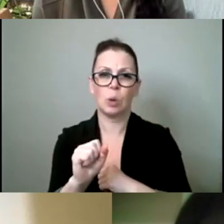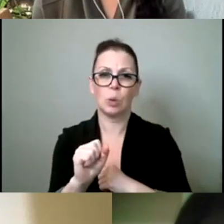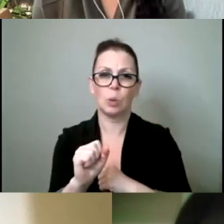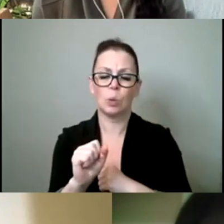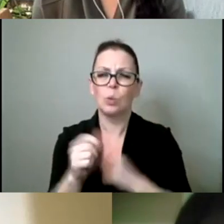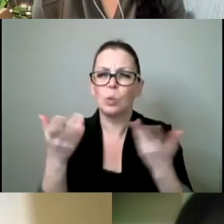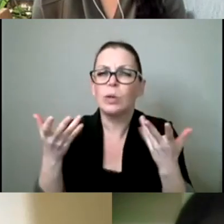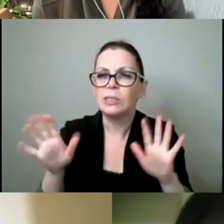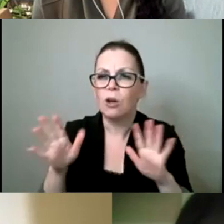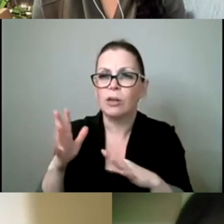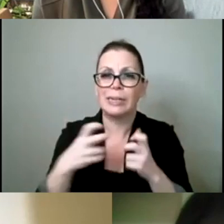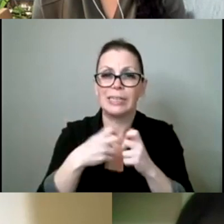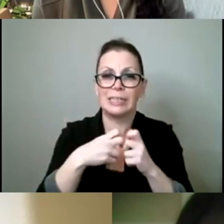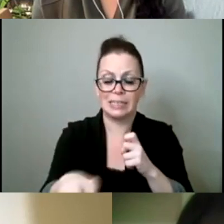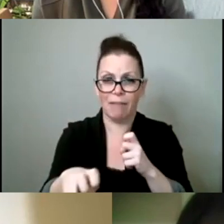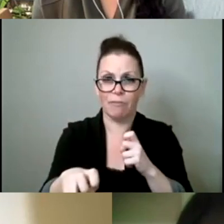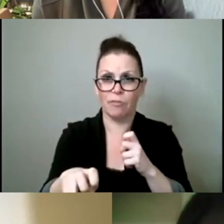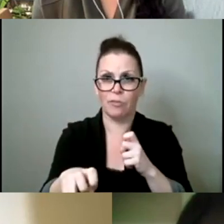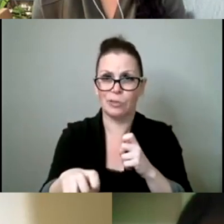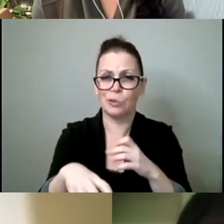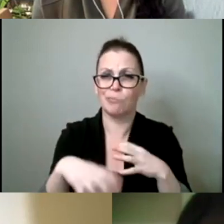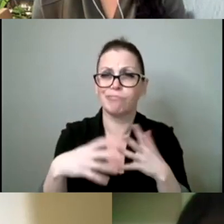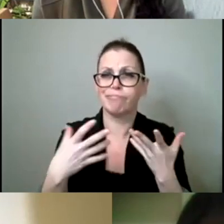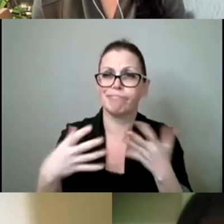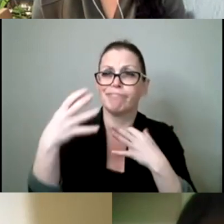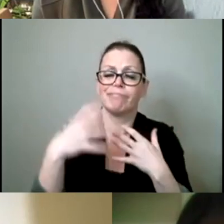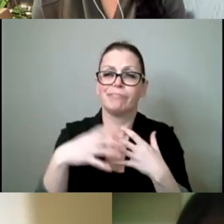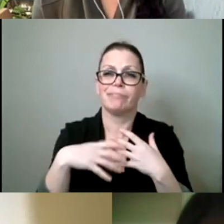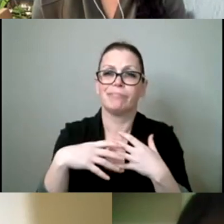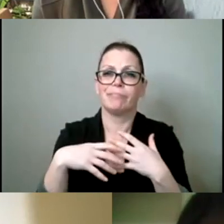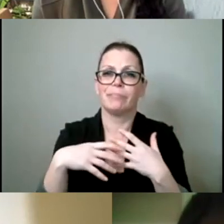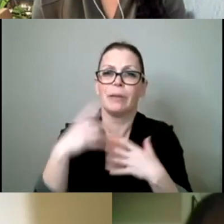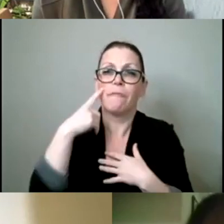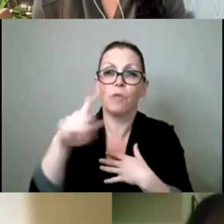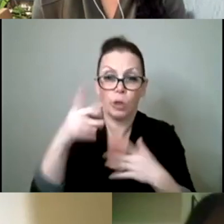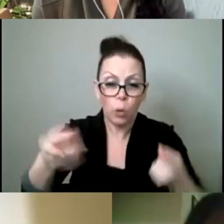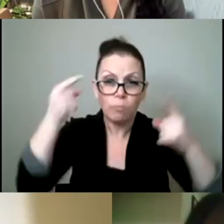Does that make sense? I was a little circular, but Cashmere,